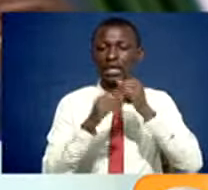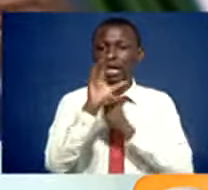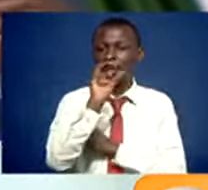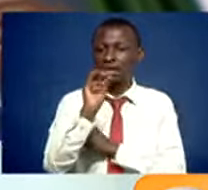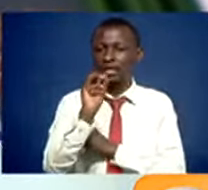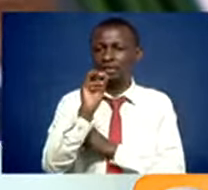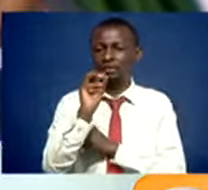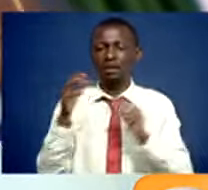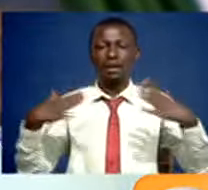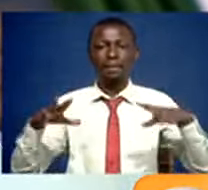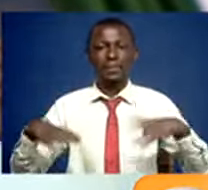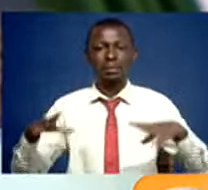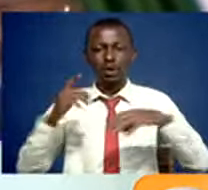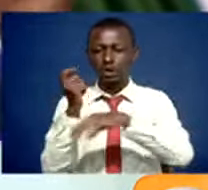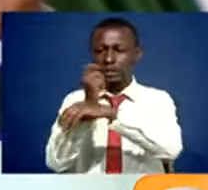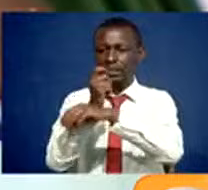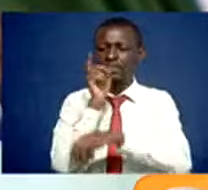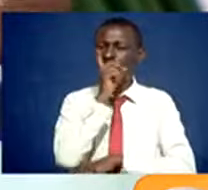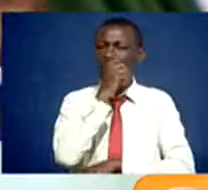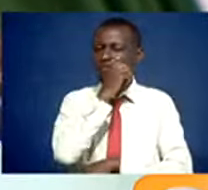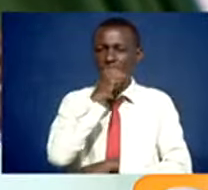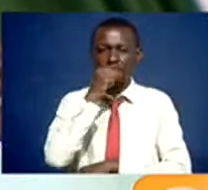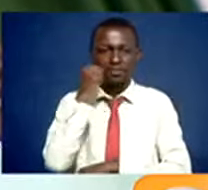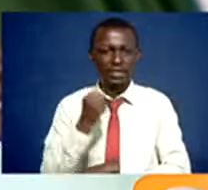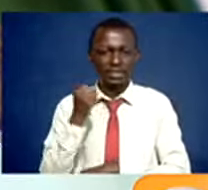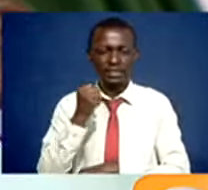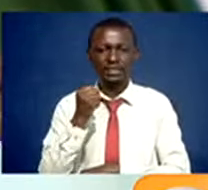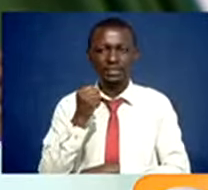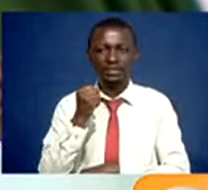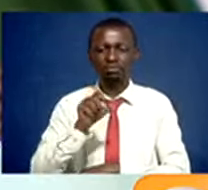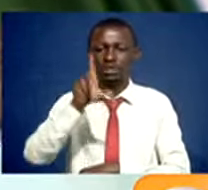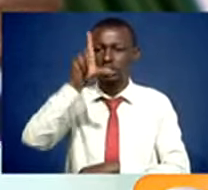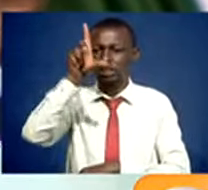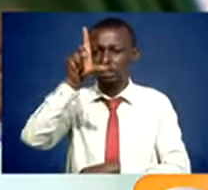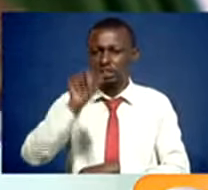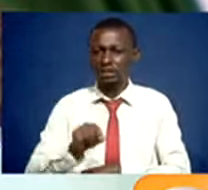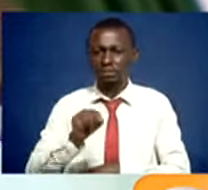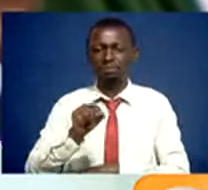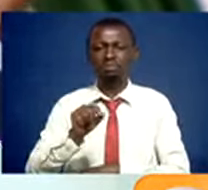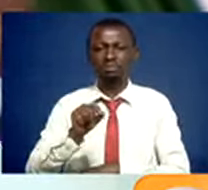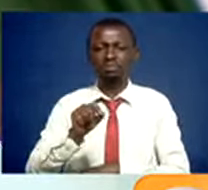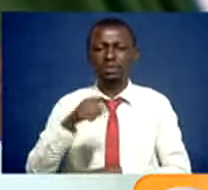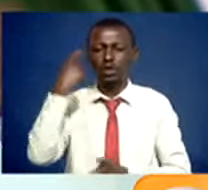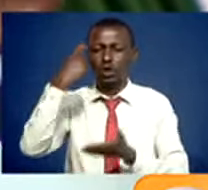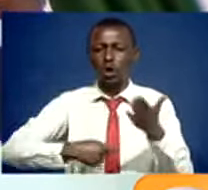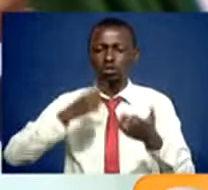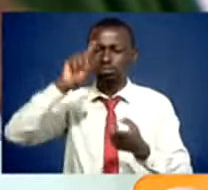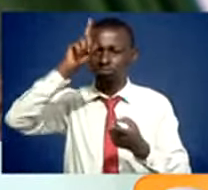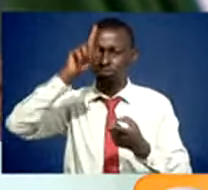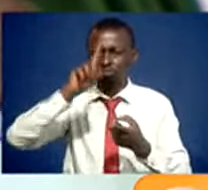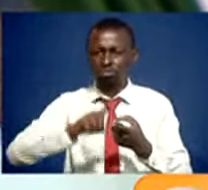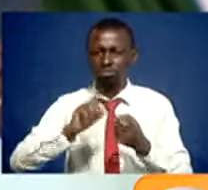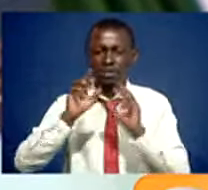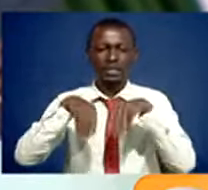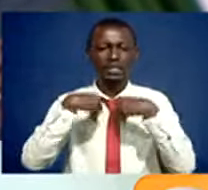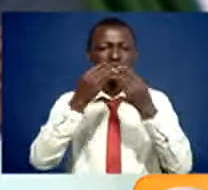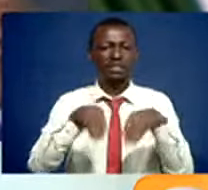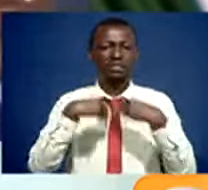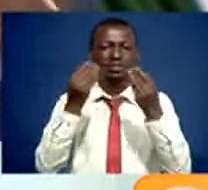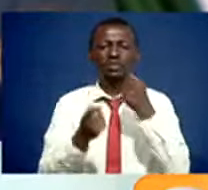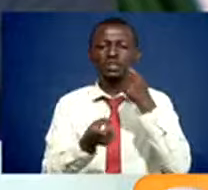been trained and subsidized flaying equipment provided to 680 slaughter